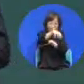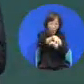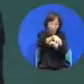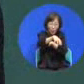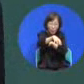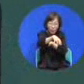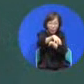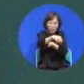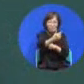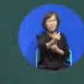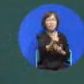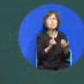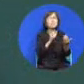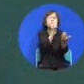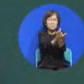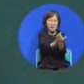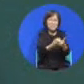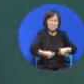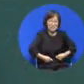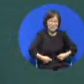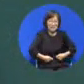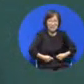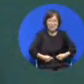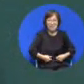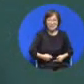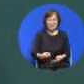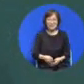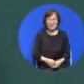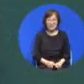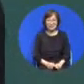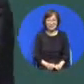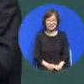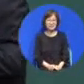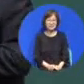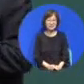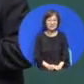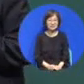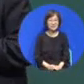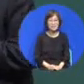go, you must be in a place that relays this true gospel.